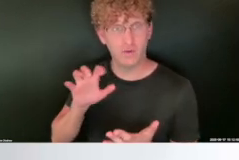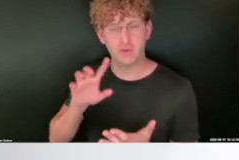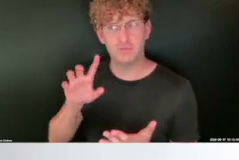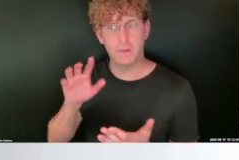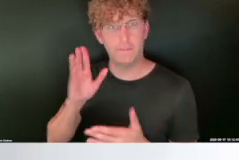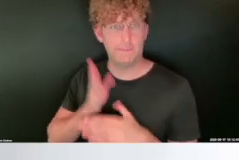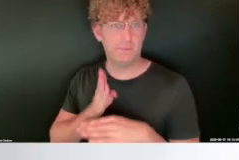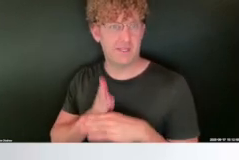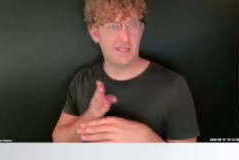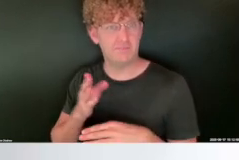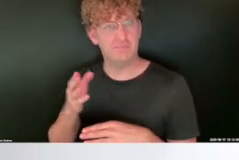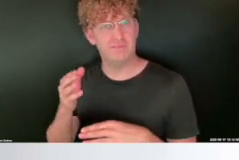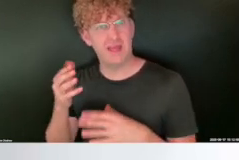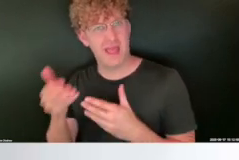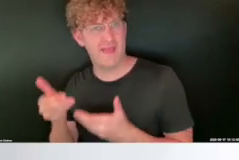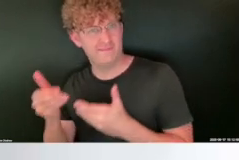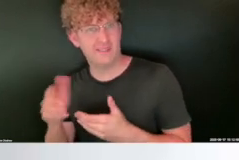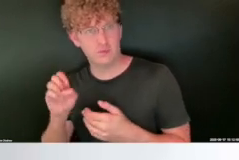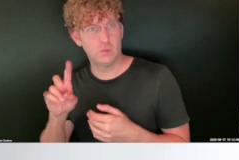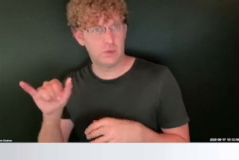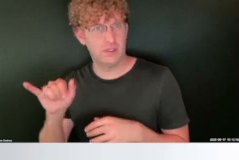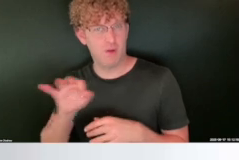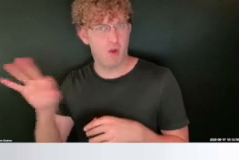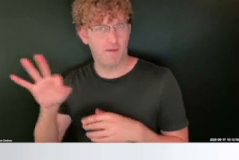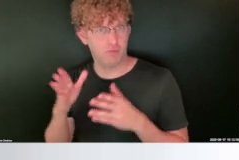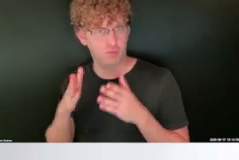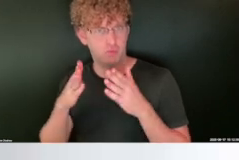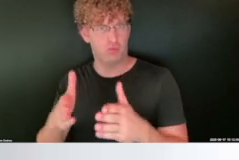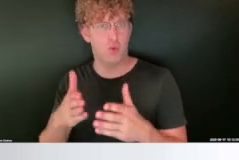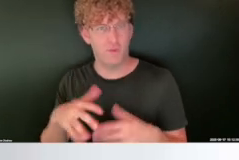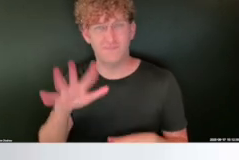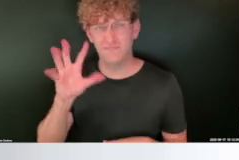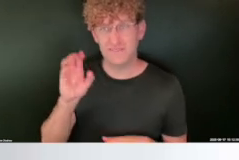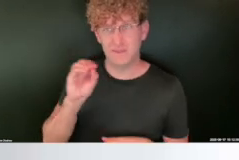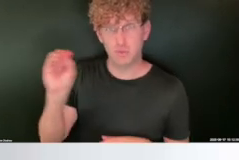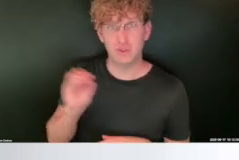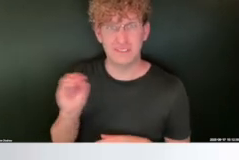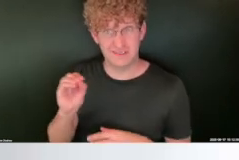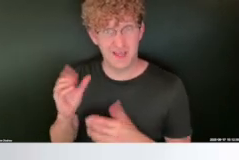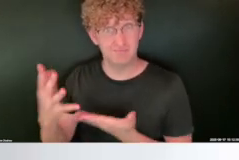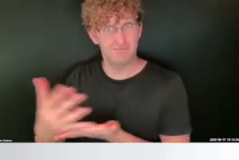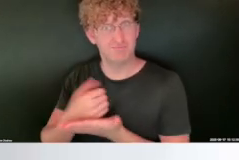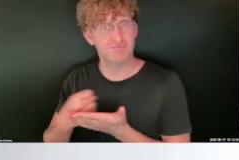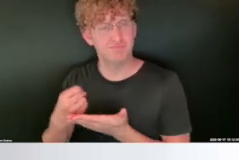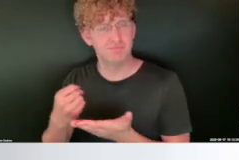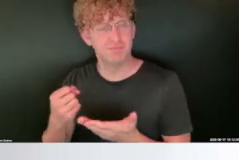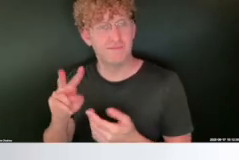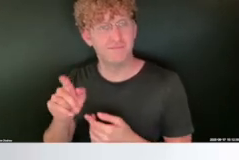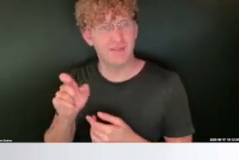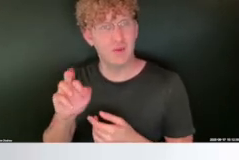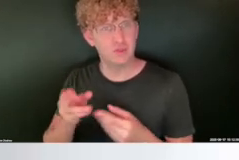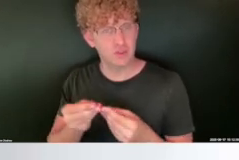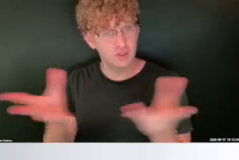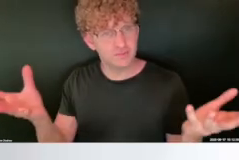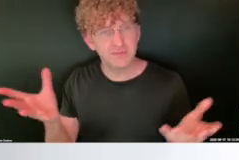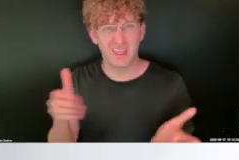the program, with 50% of them redeemed. Of that, 1,000 of those are fuel cells, with 500